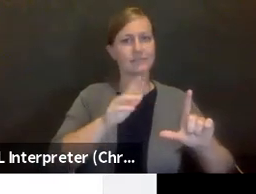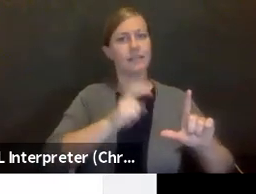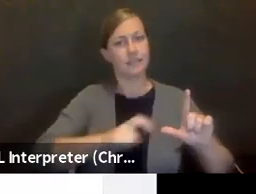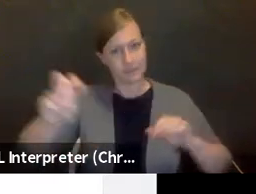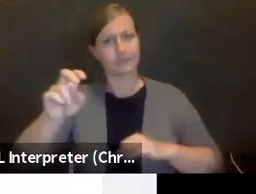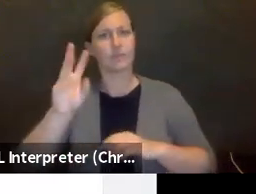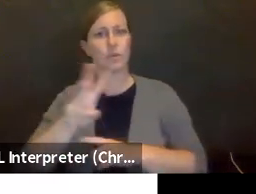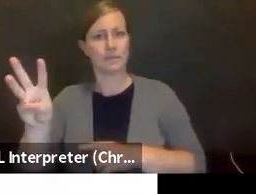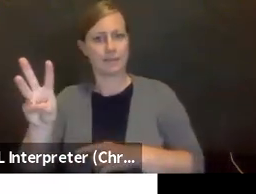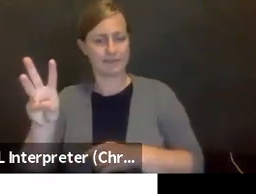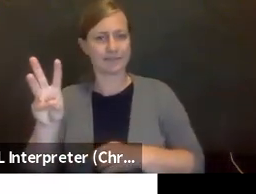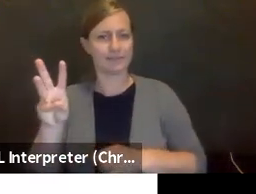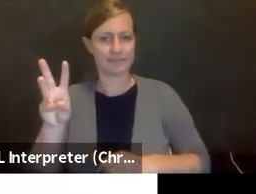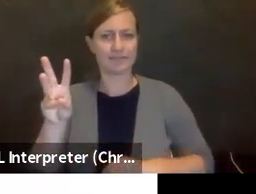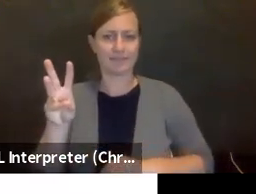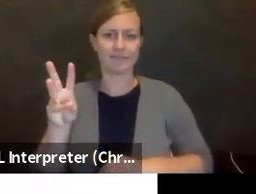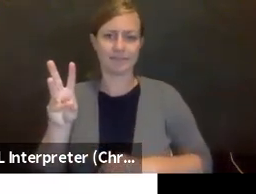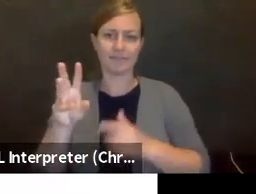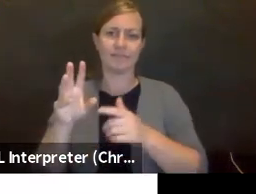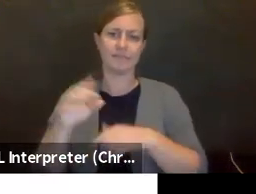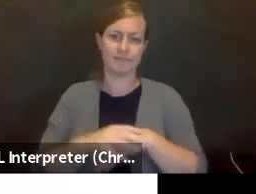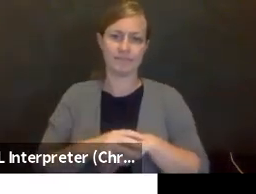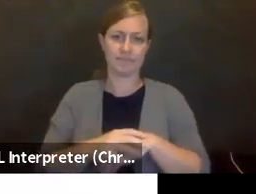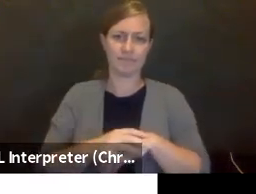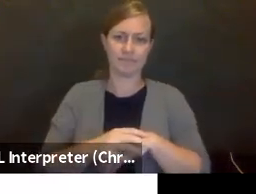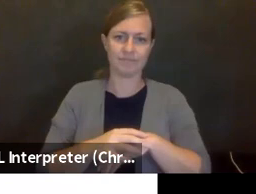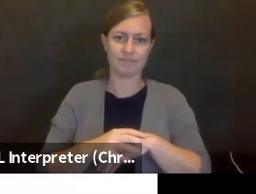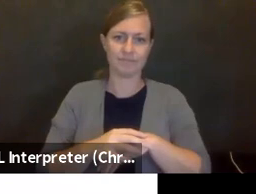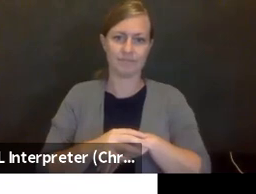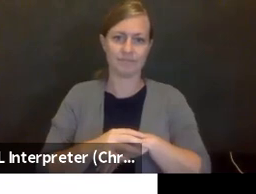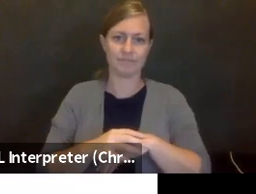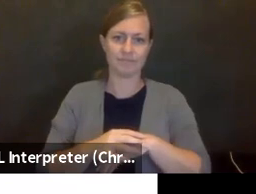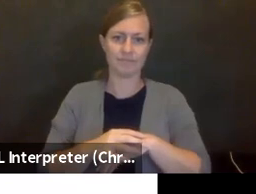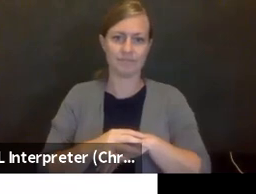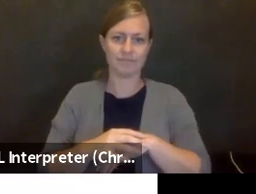link when they click on it.